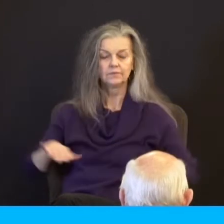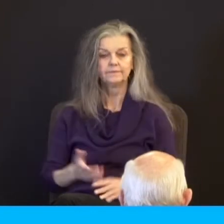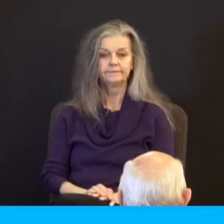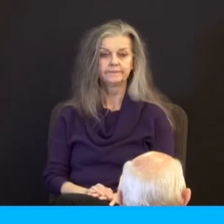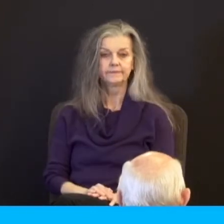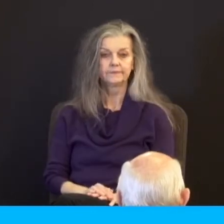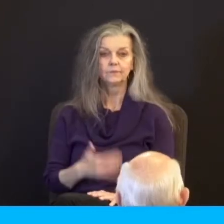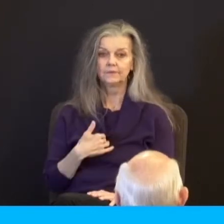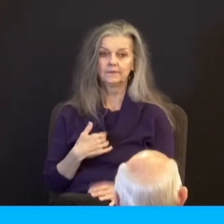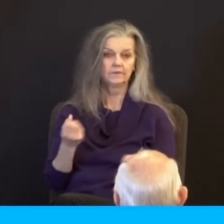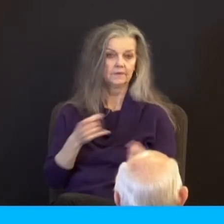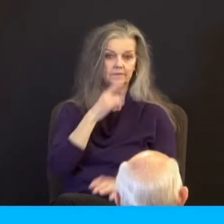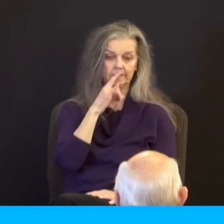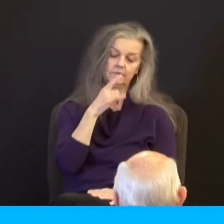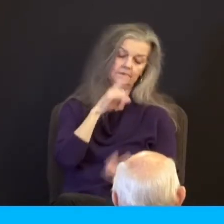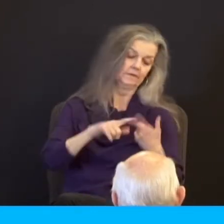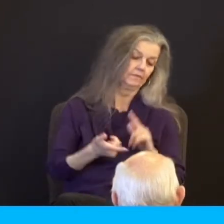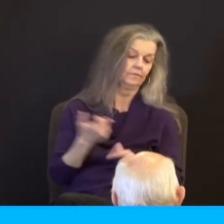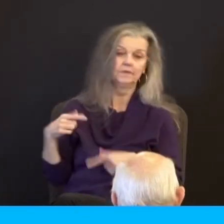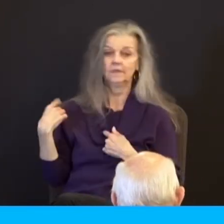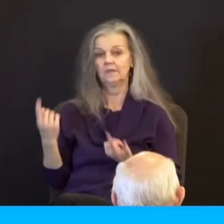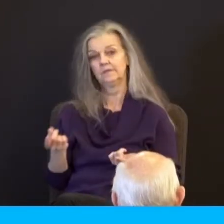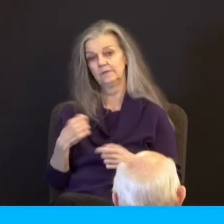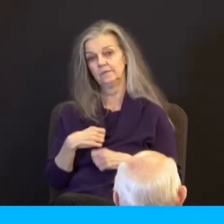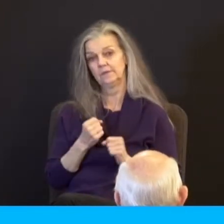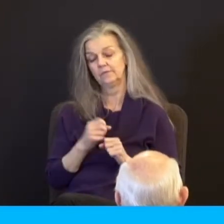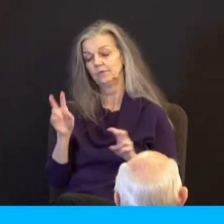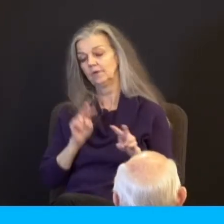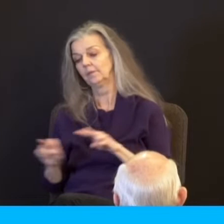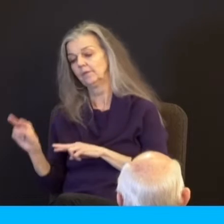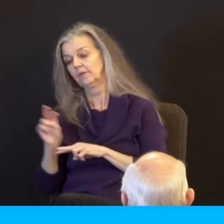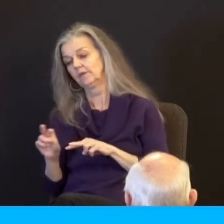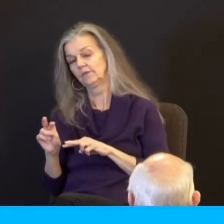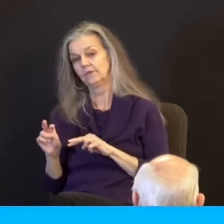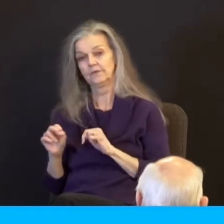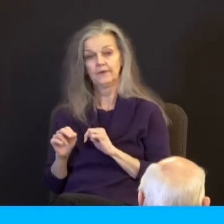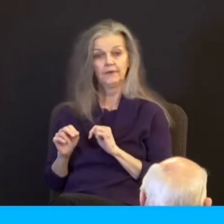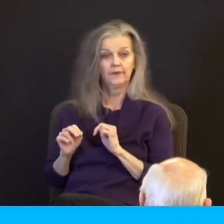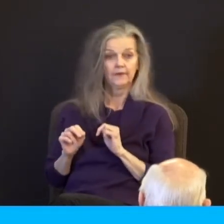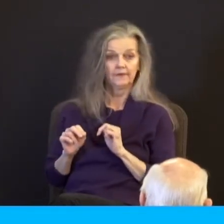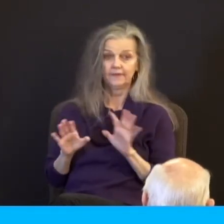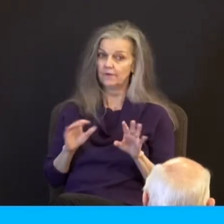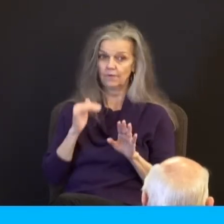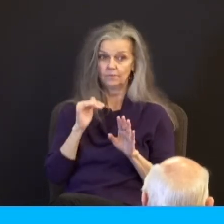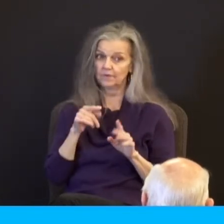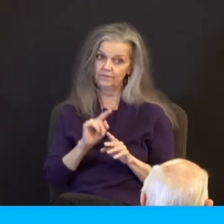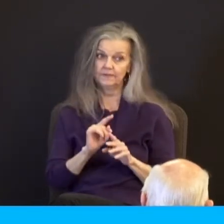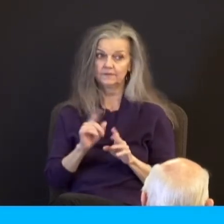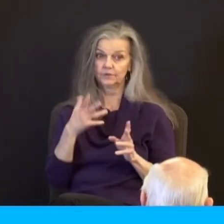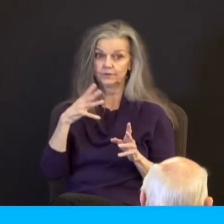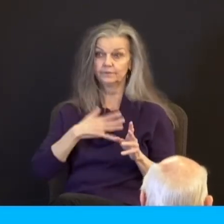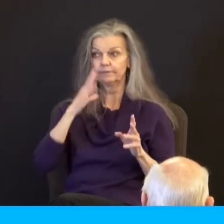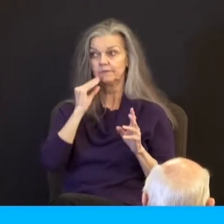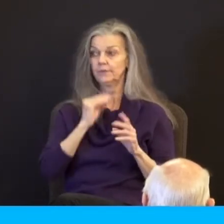We have a lot of kids, and our kids have had friends over the years, and I've made some few observations, and one thing I've learned is and listen, no offense, right? This is just experience,